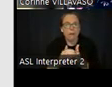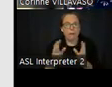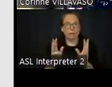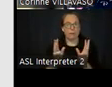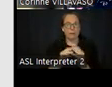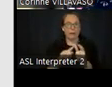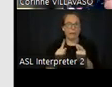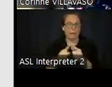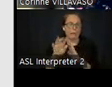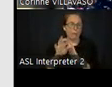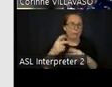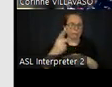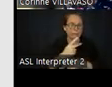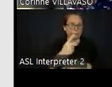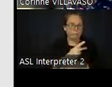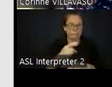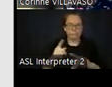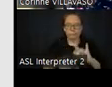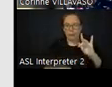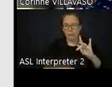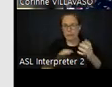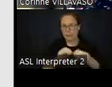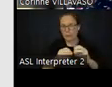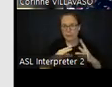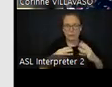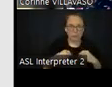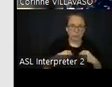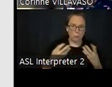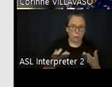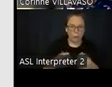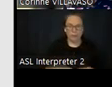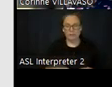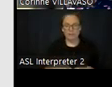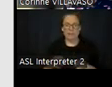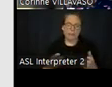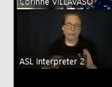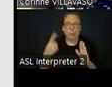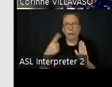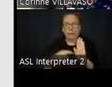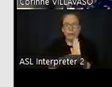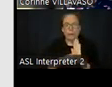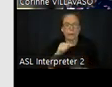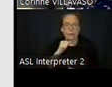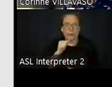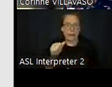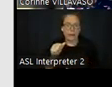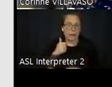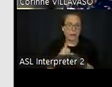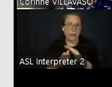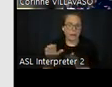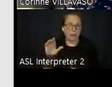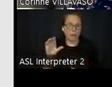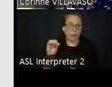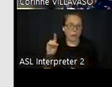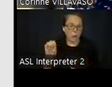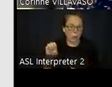the downside of that is it's not in code explicitly numerically, but the upside of that is then it can be cohesively determined at the same time